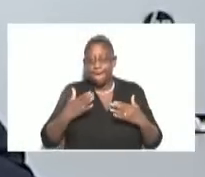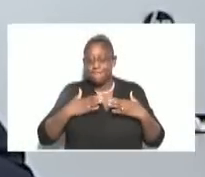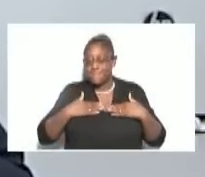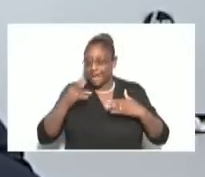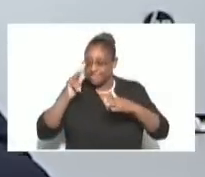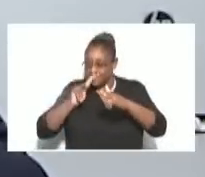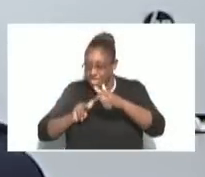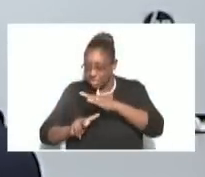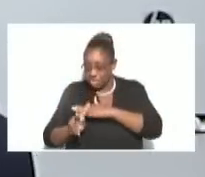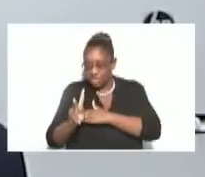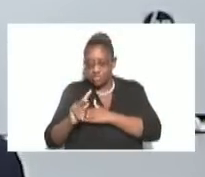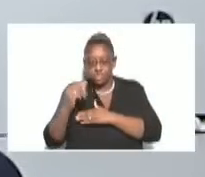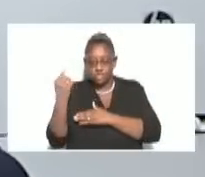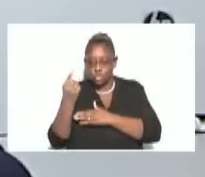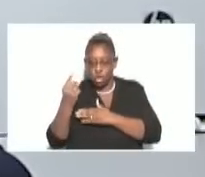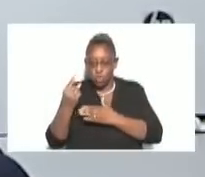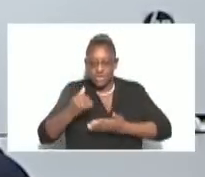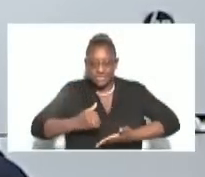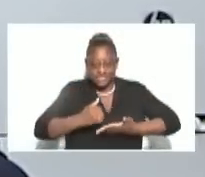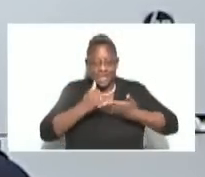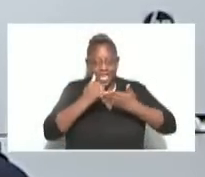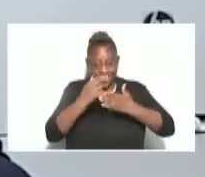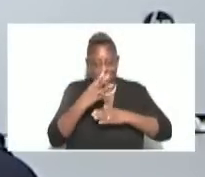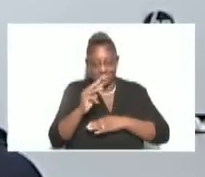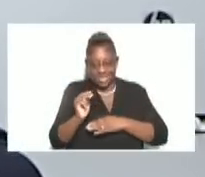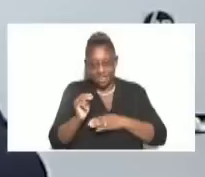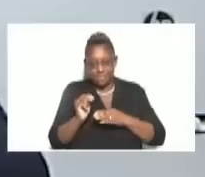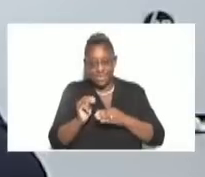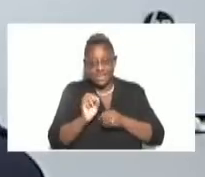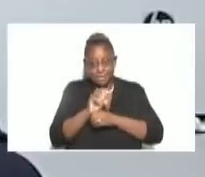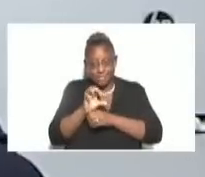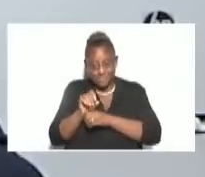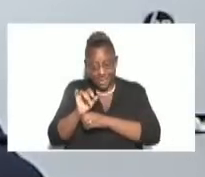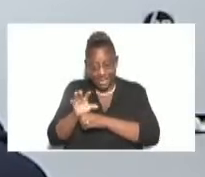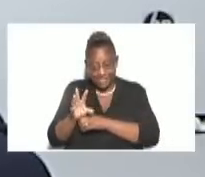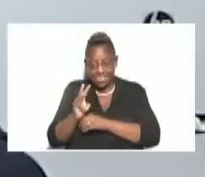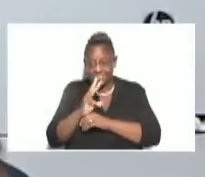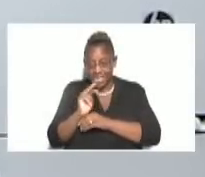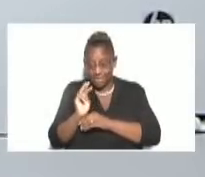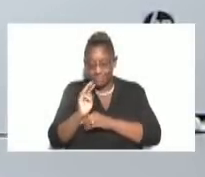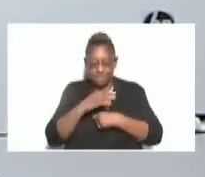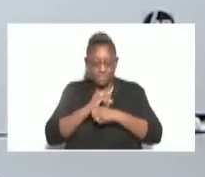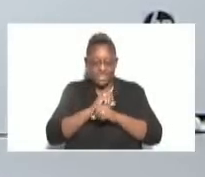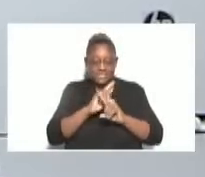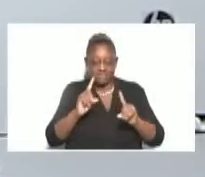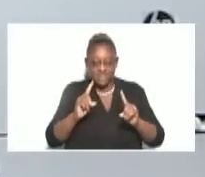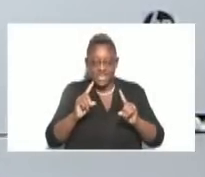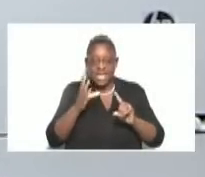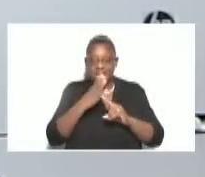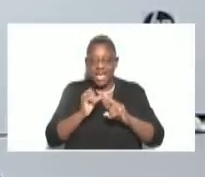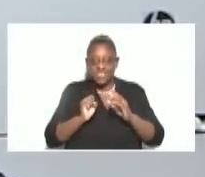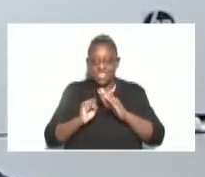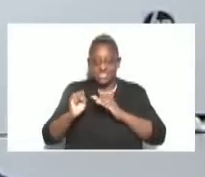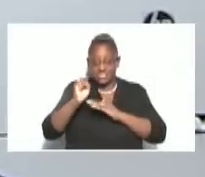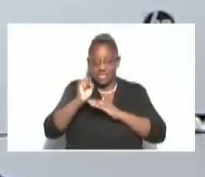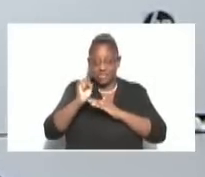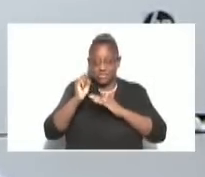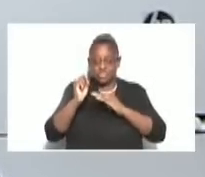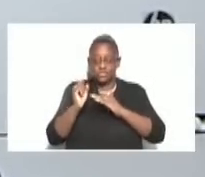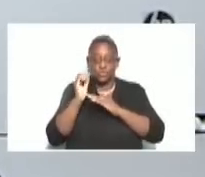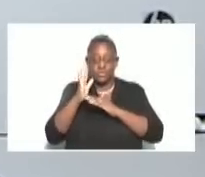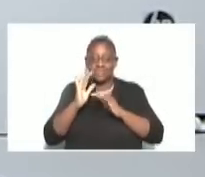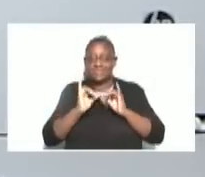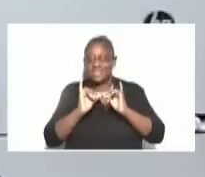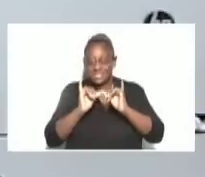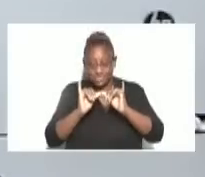is always to impact them more than anyone else. Because if I can impact them, the standard will continue far beyond